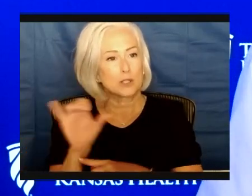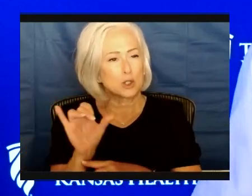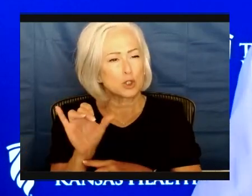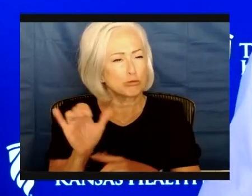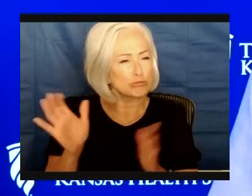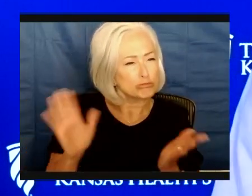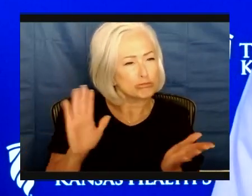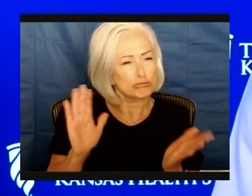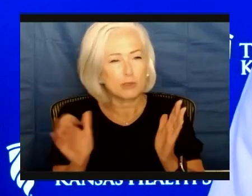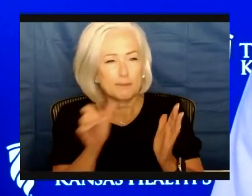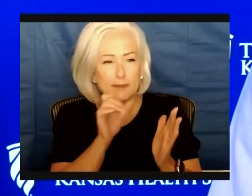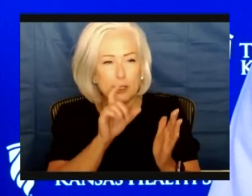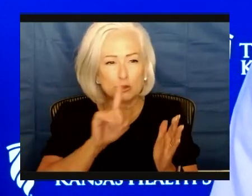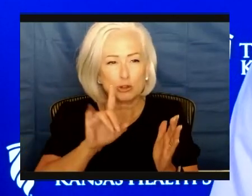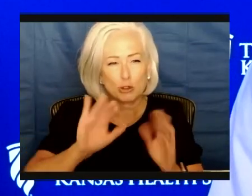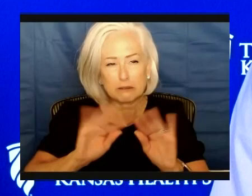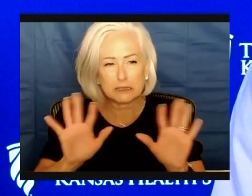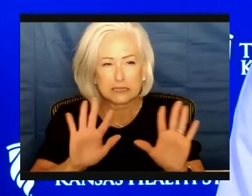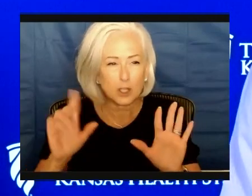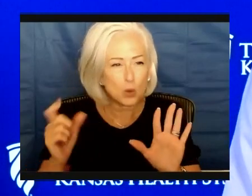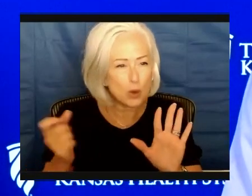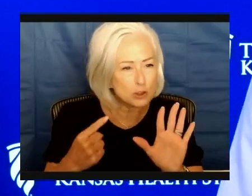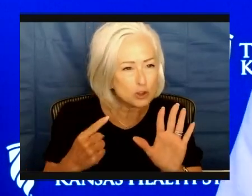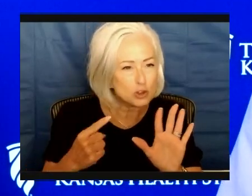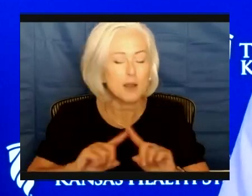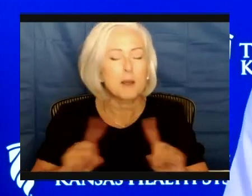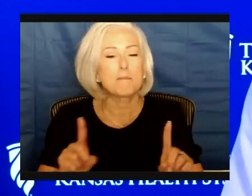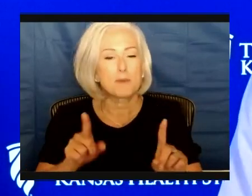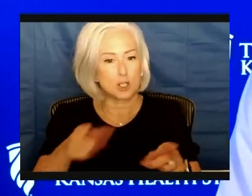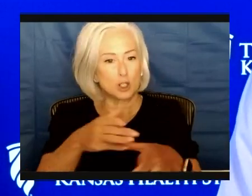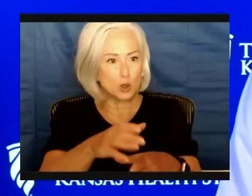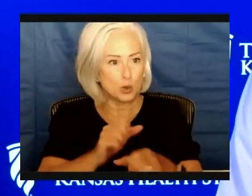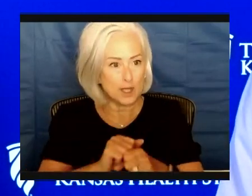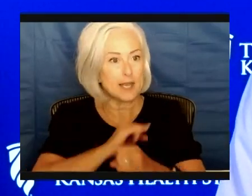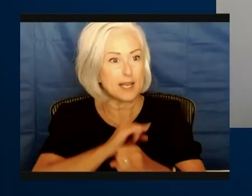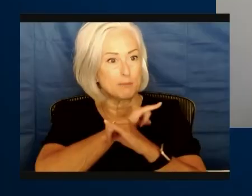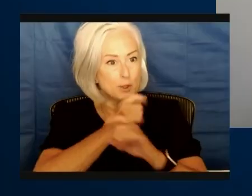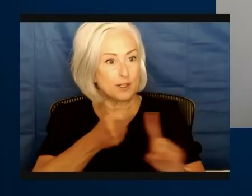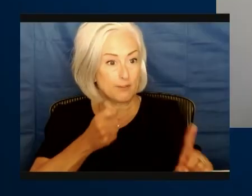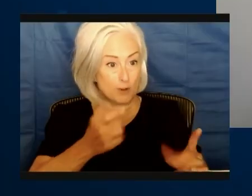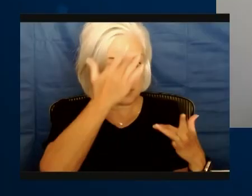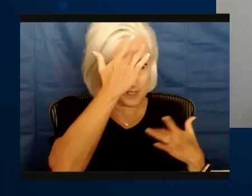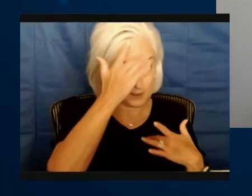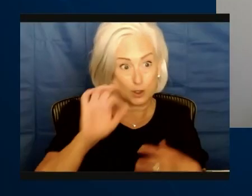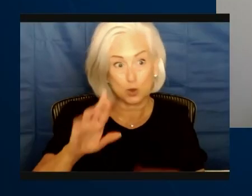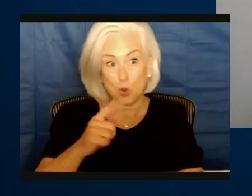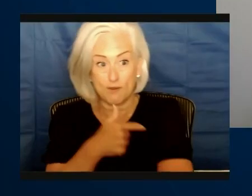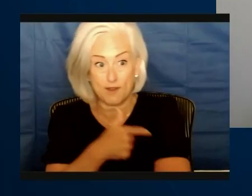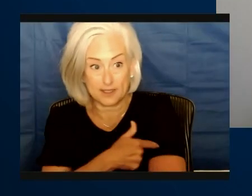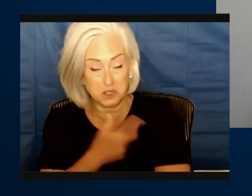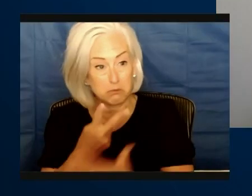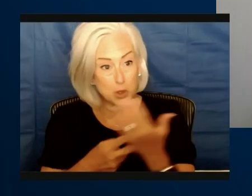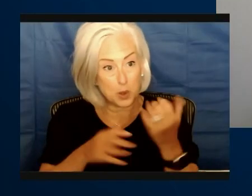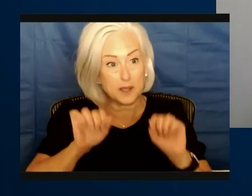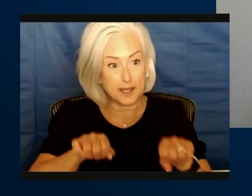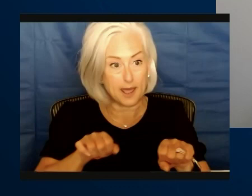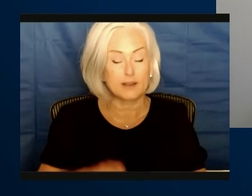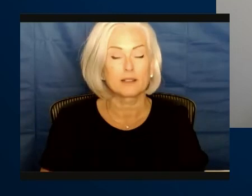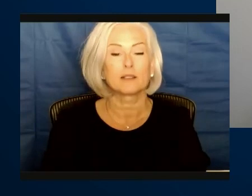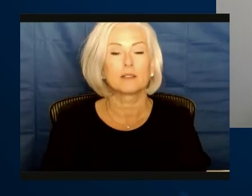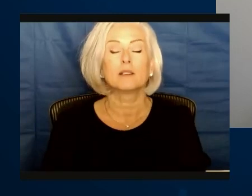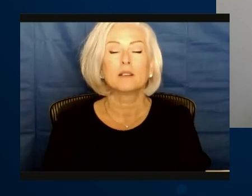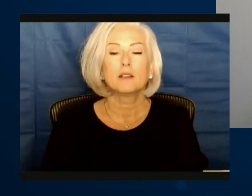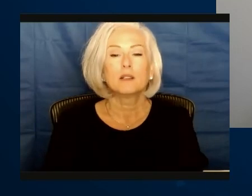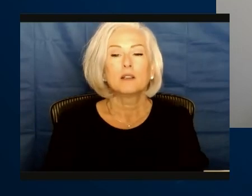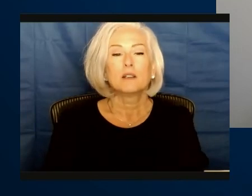that question, but yes, you are acquiring immunity either from vaccination or infection. And then, real quick, Sue has a question. She says, my husband and